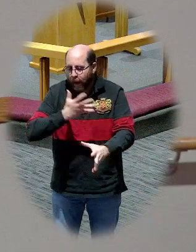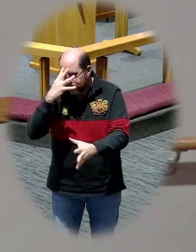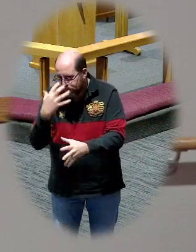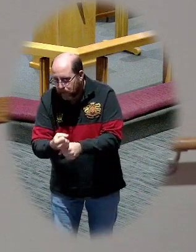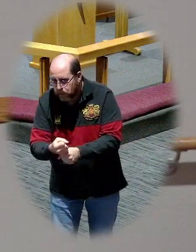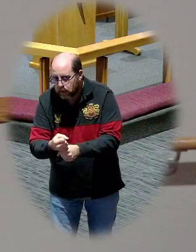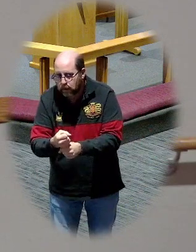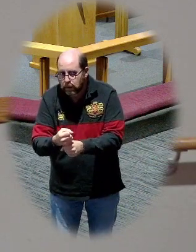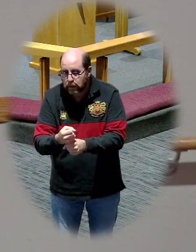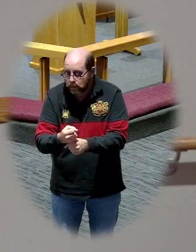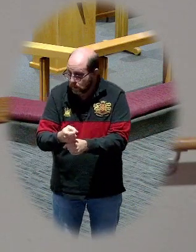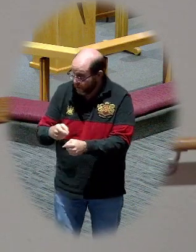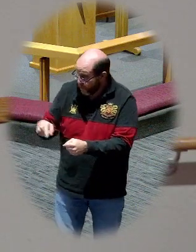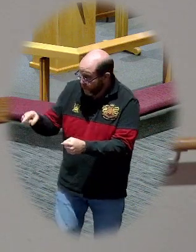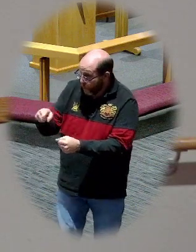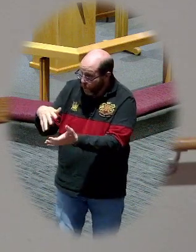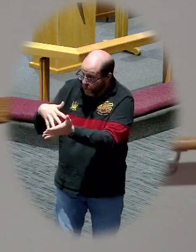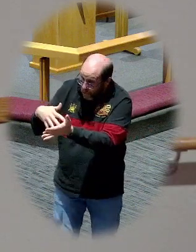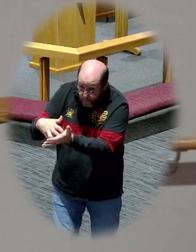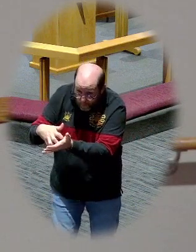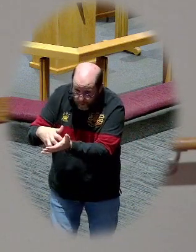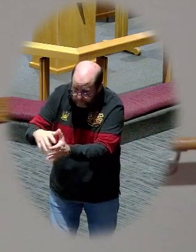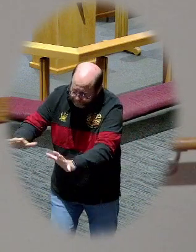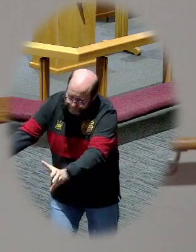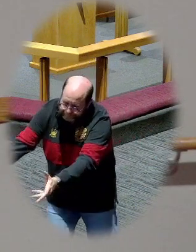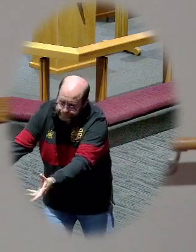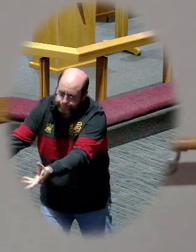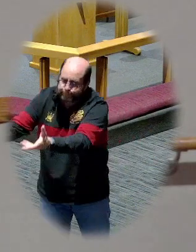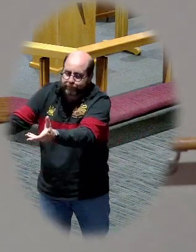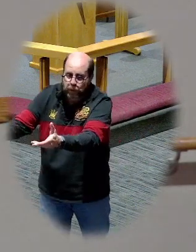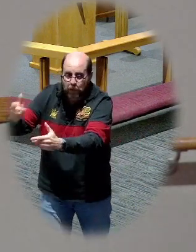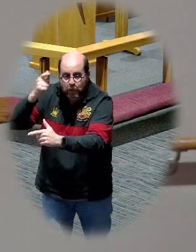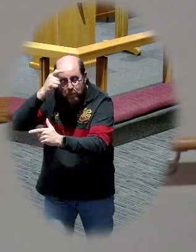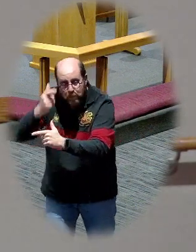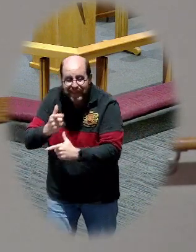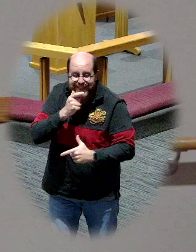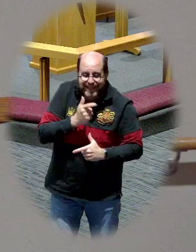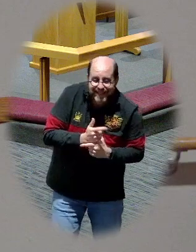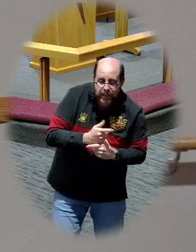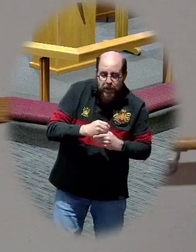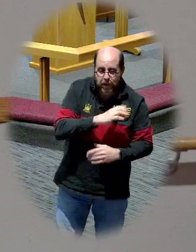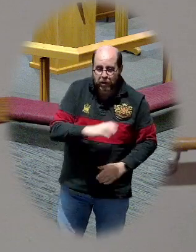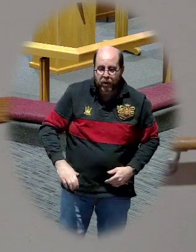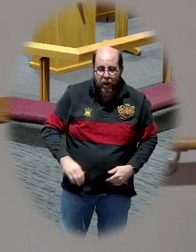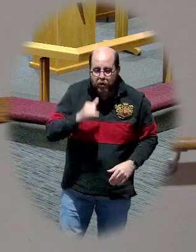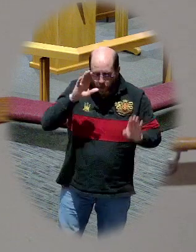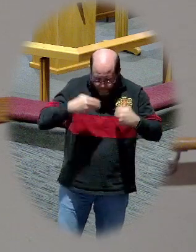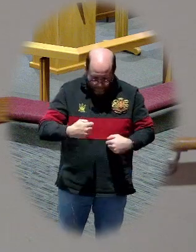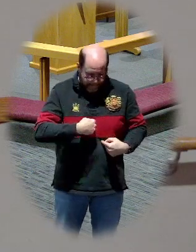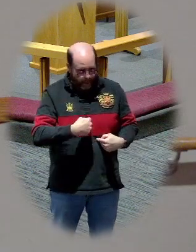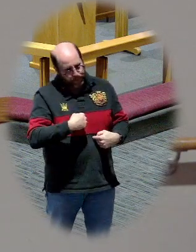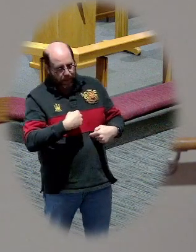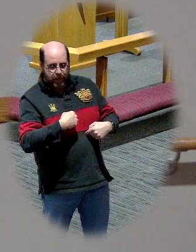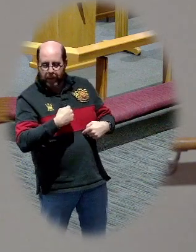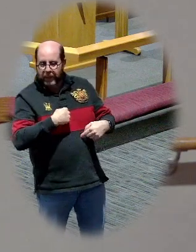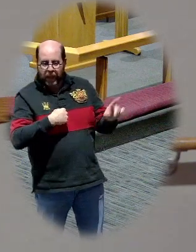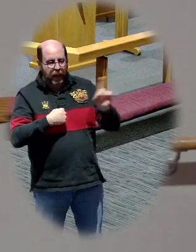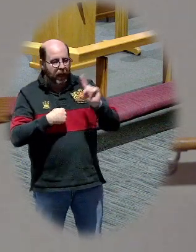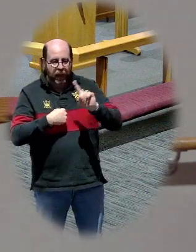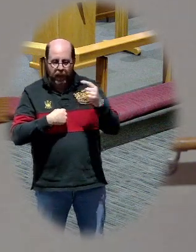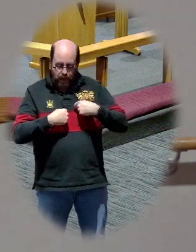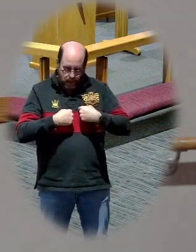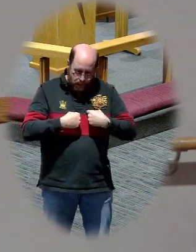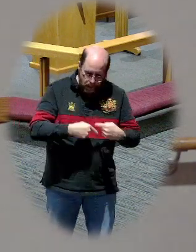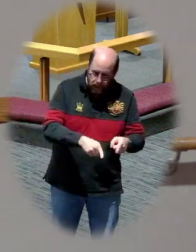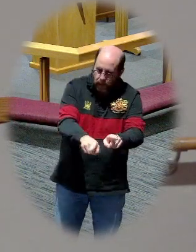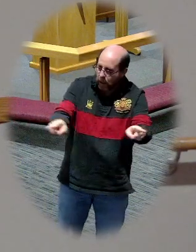to bear the weaknesses of our brothers and sisters in Christ rather than please ourselves and make ourselves